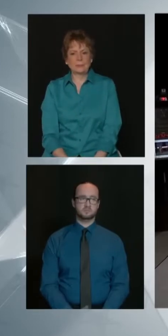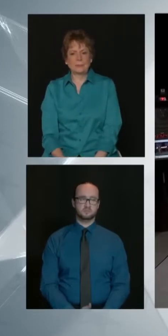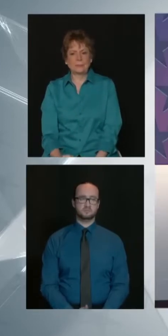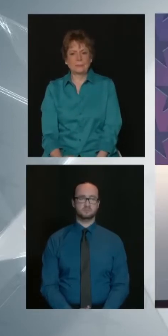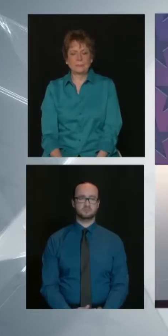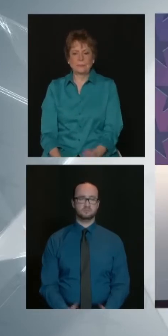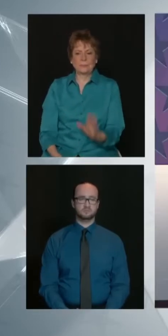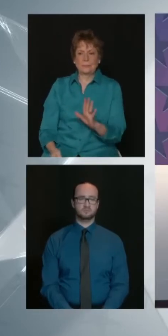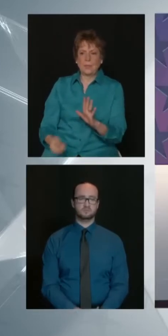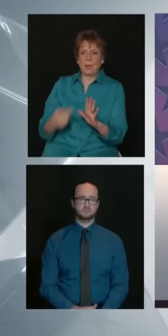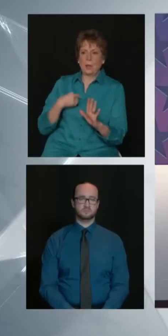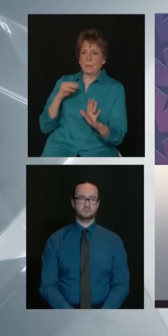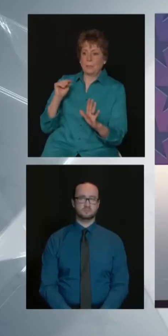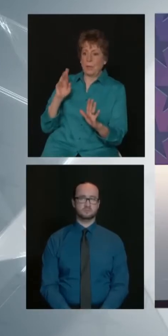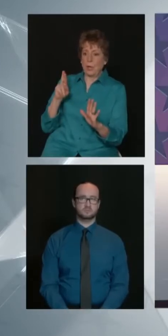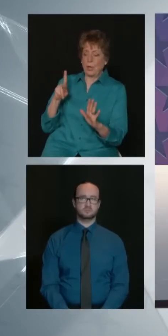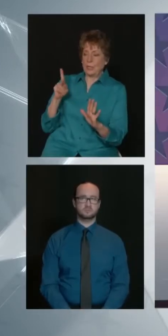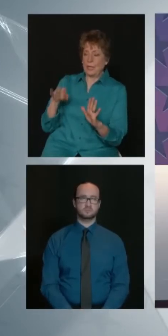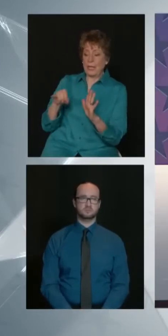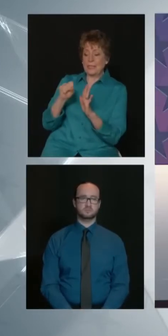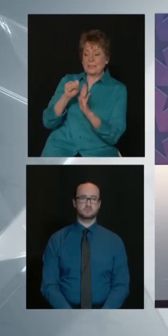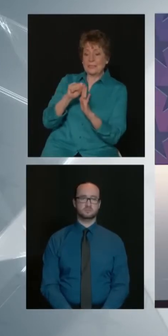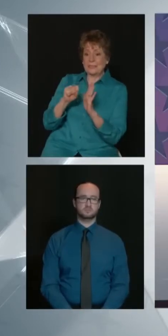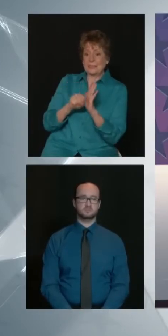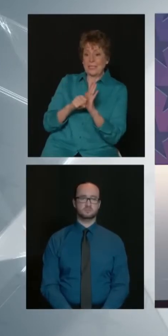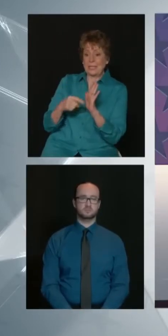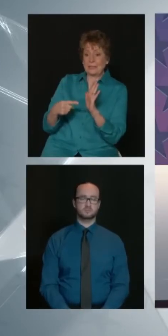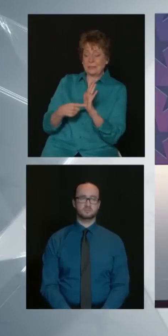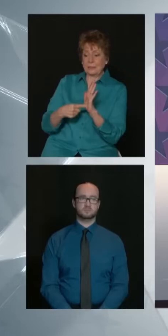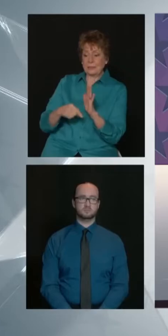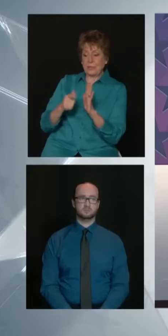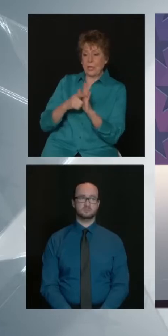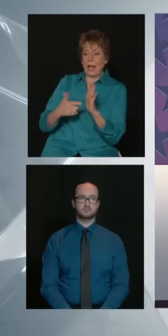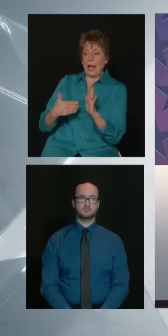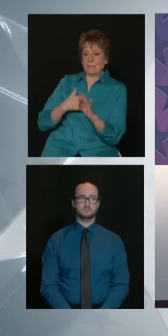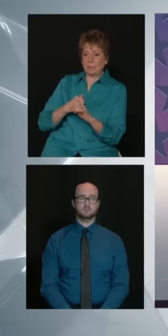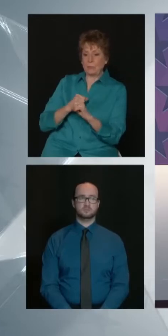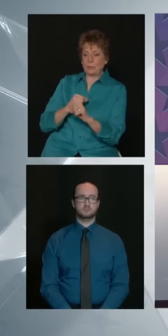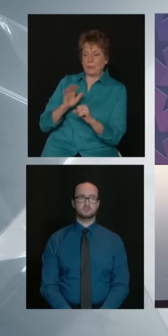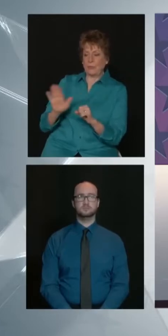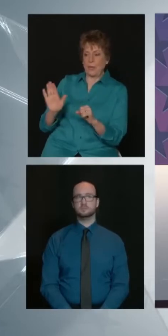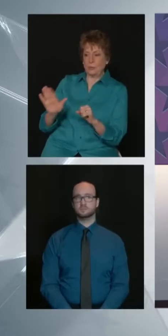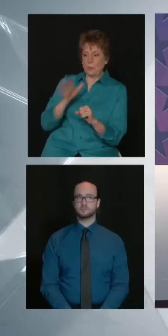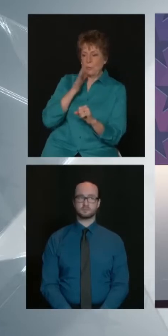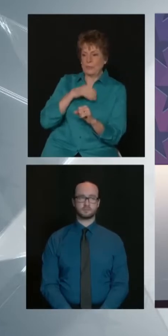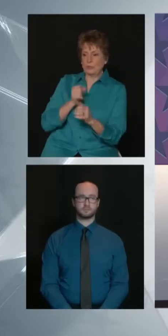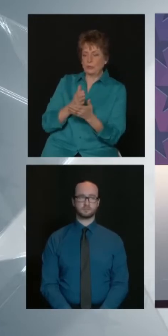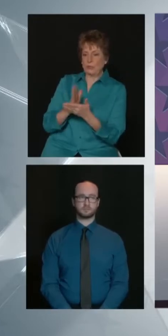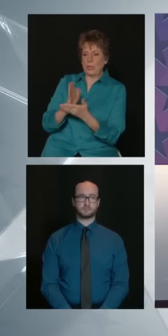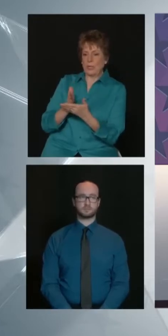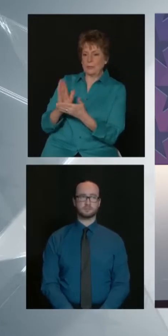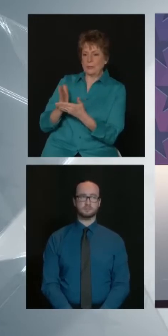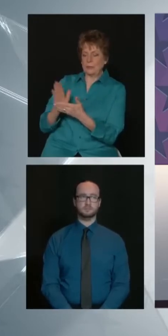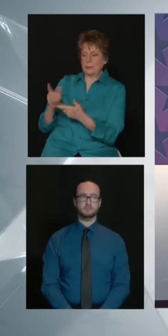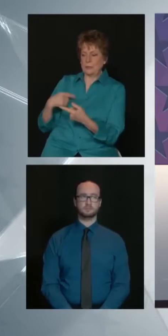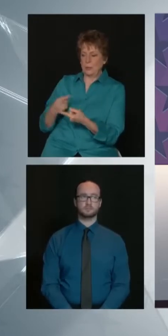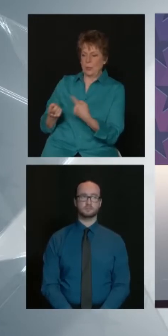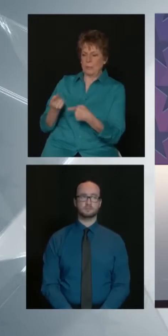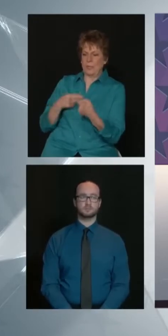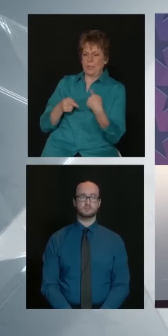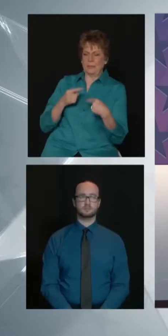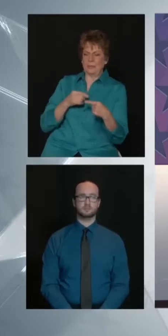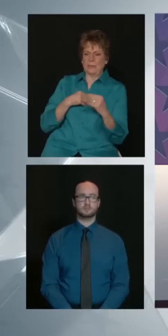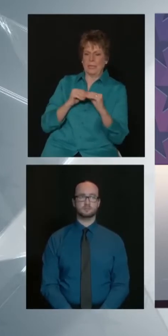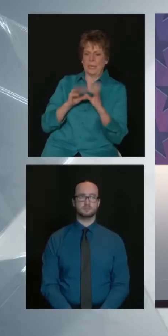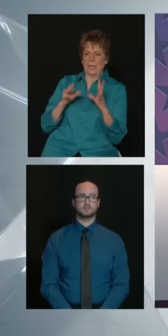them and their doctor. And let me be really clear about something you asked about, which was the personhood amendment. Now,